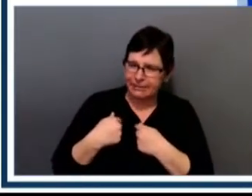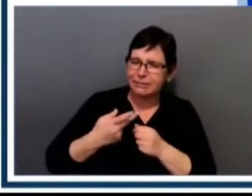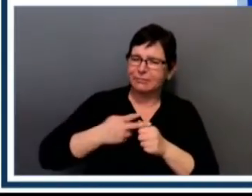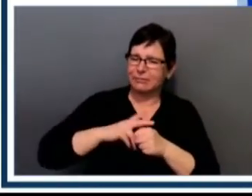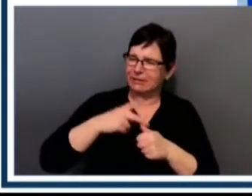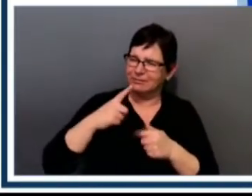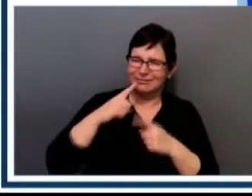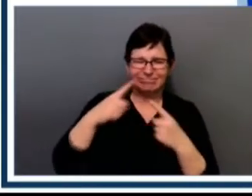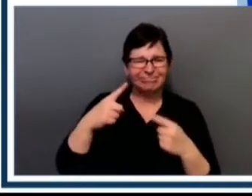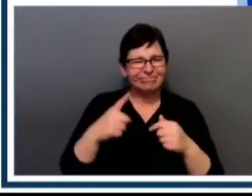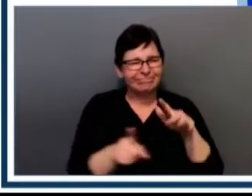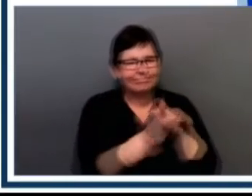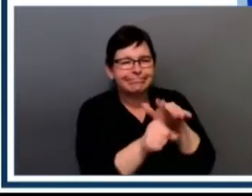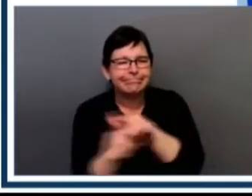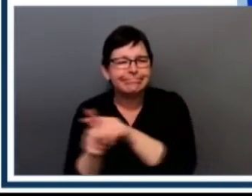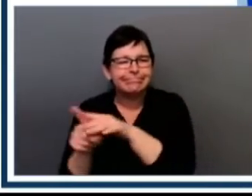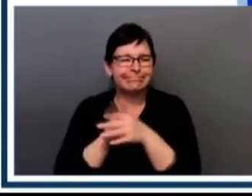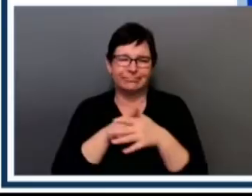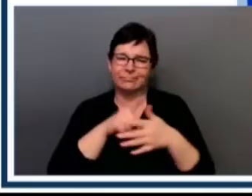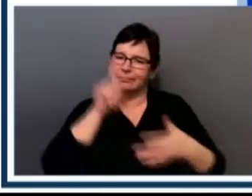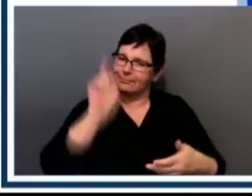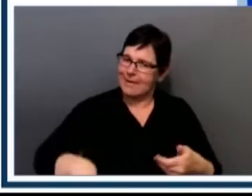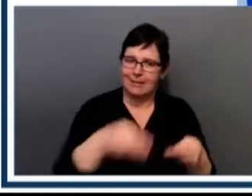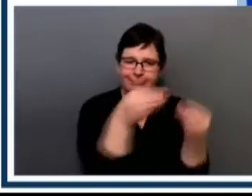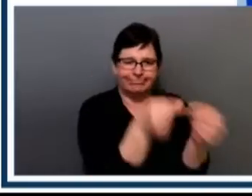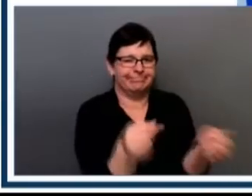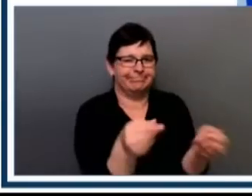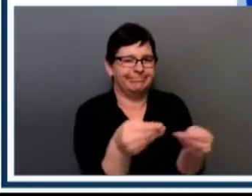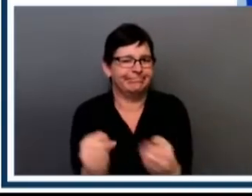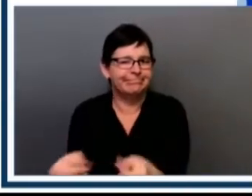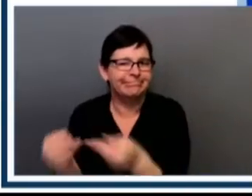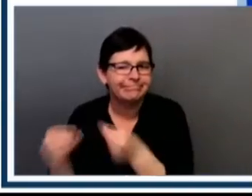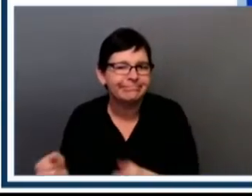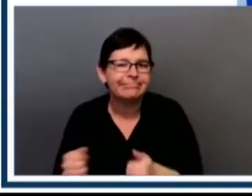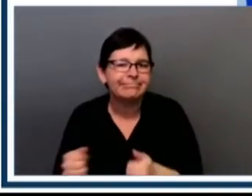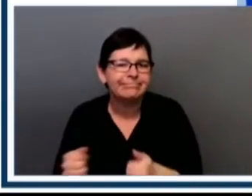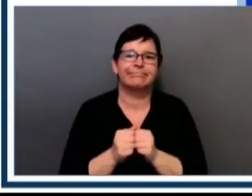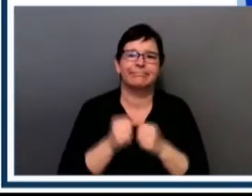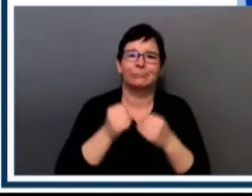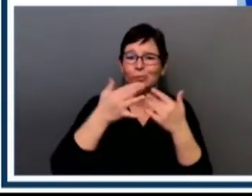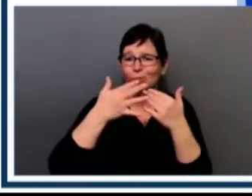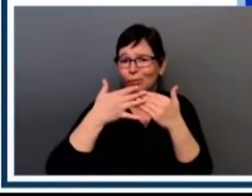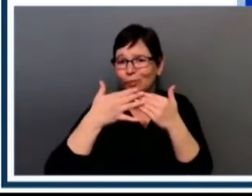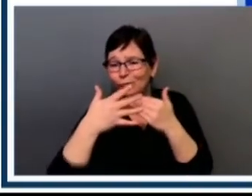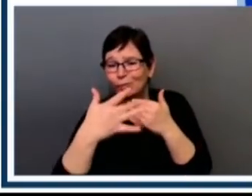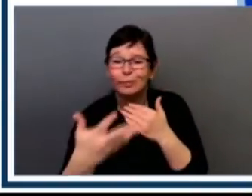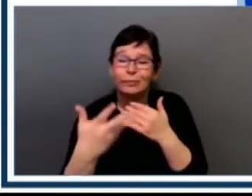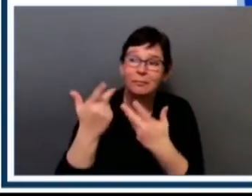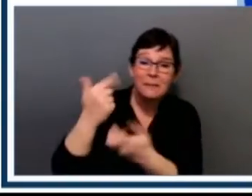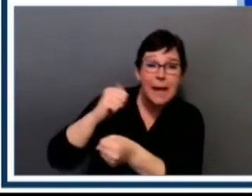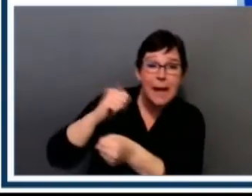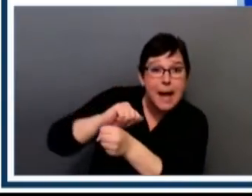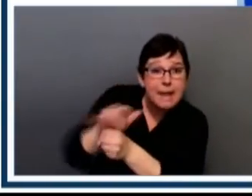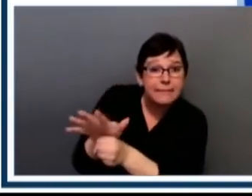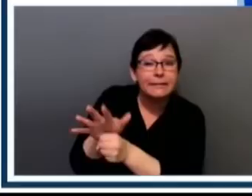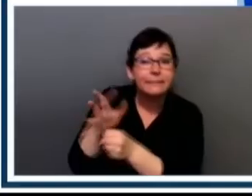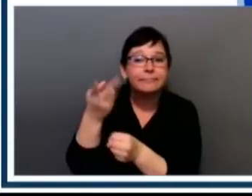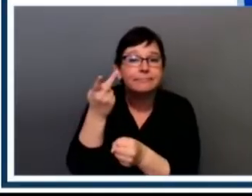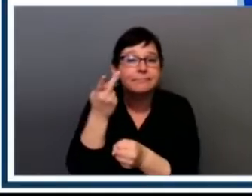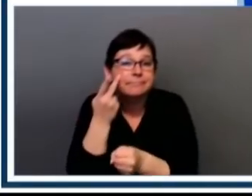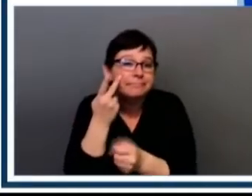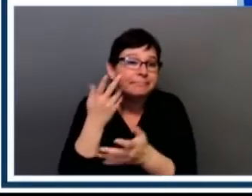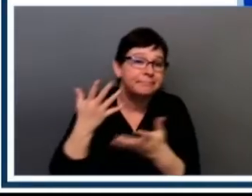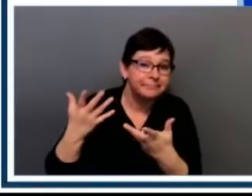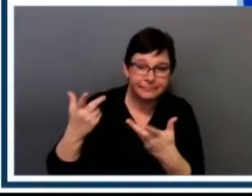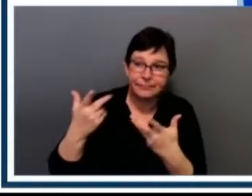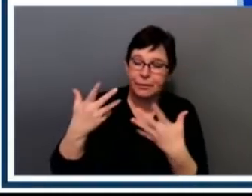lot of time and effort and focus, rightfully so. But there's lots of issues to be focused on. So I